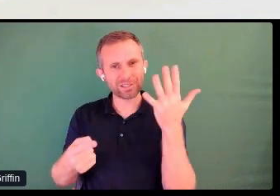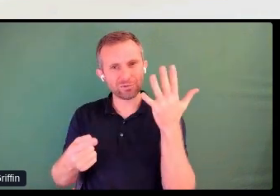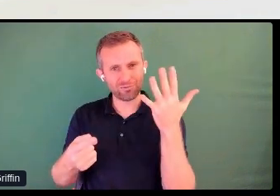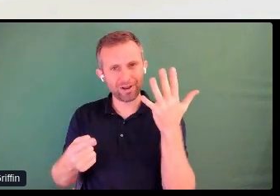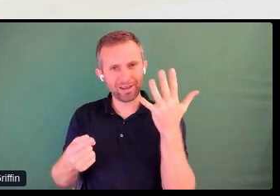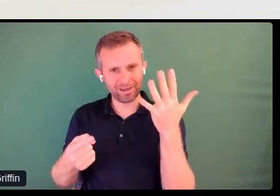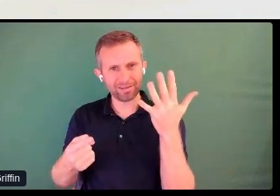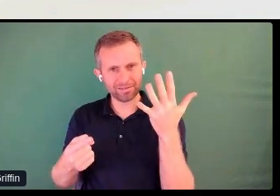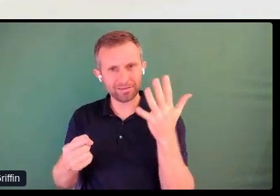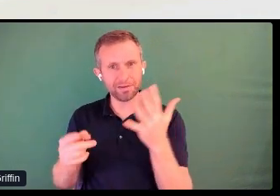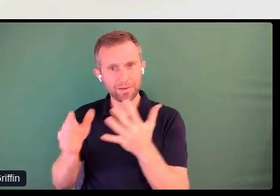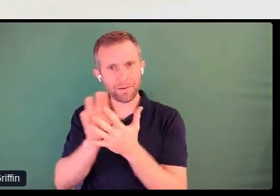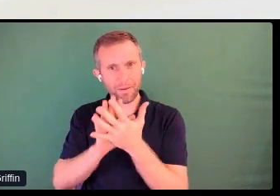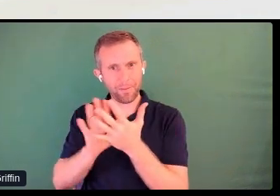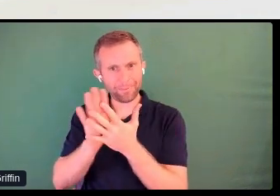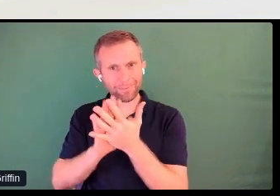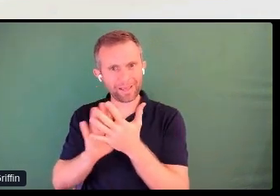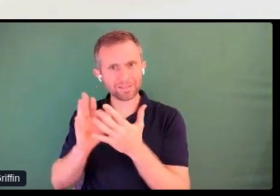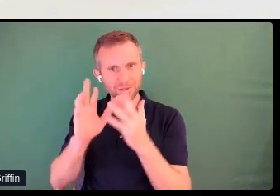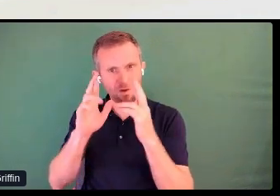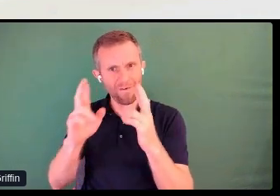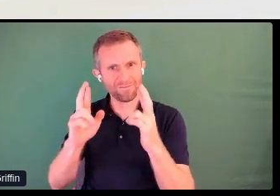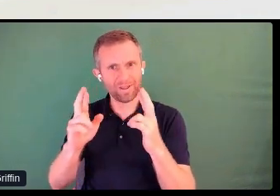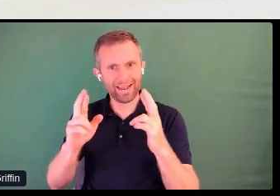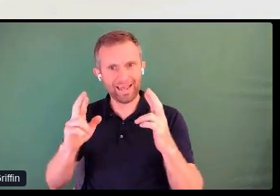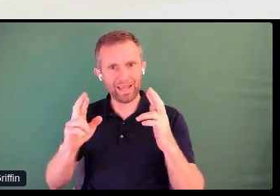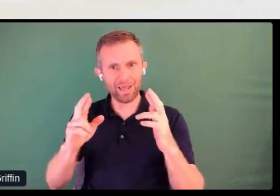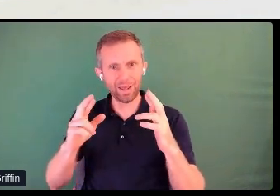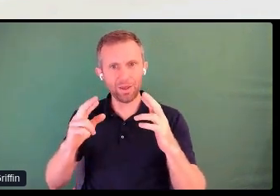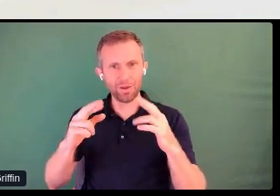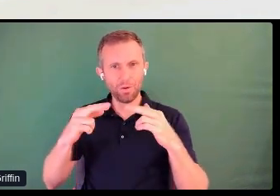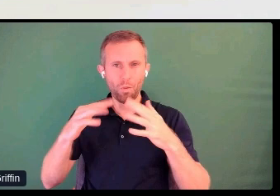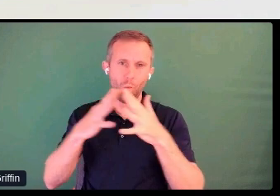an accessible Surface and Windows ecosystem.